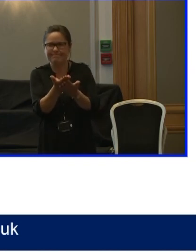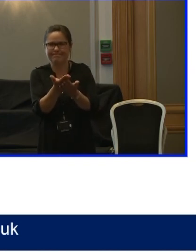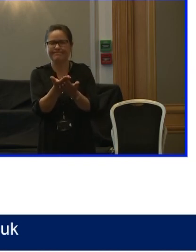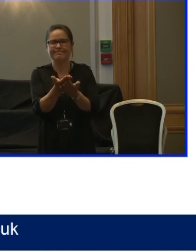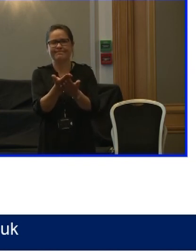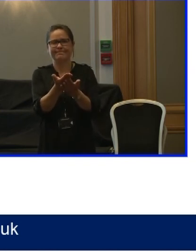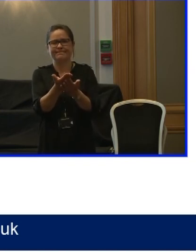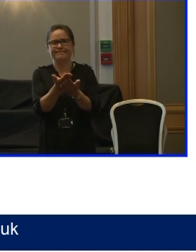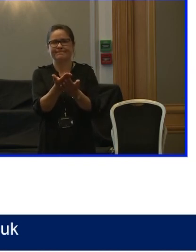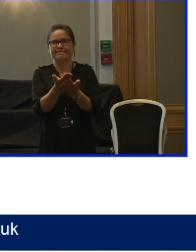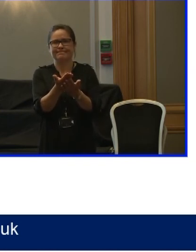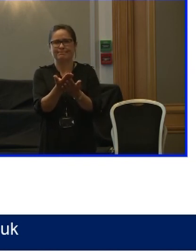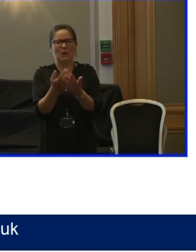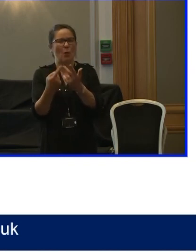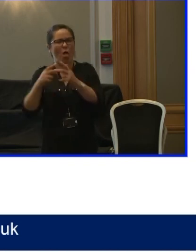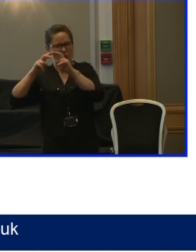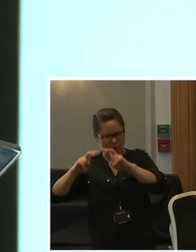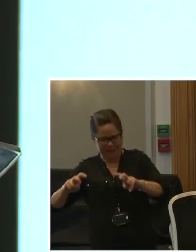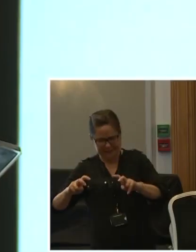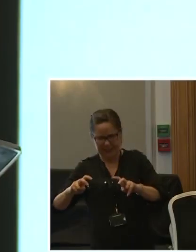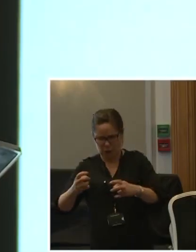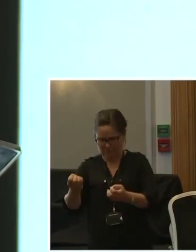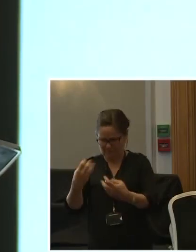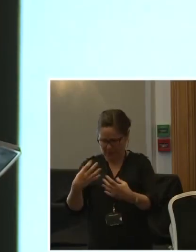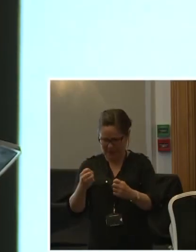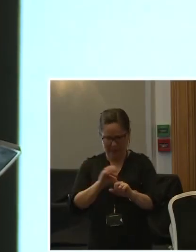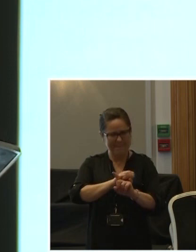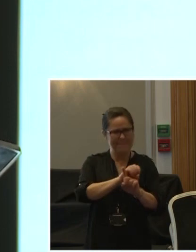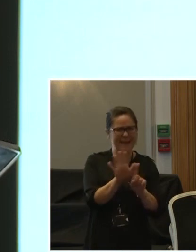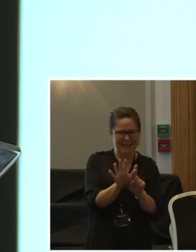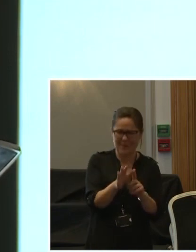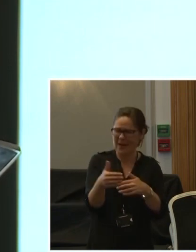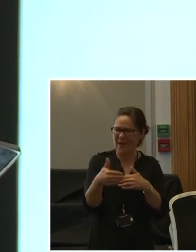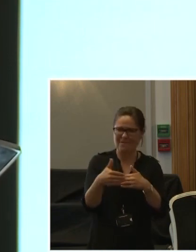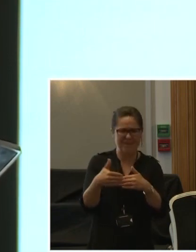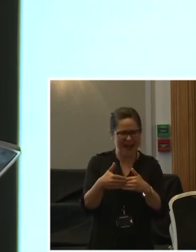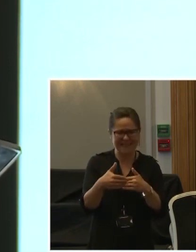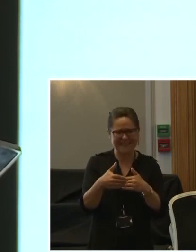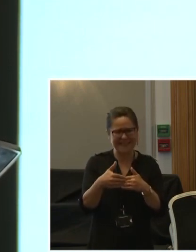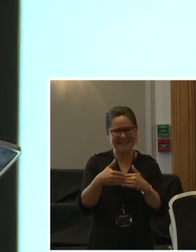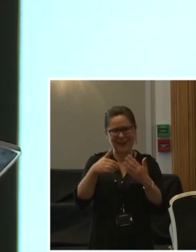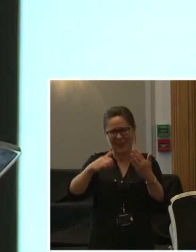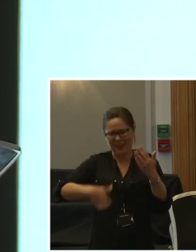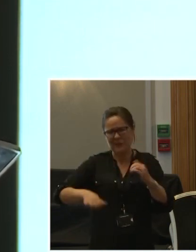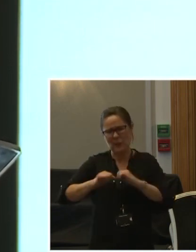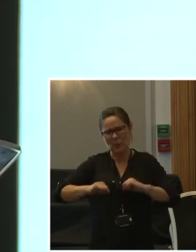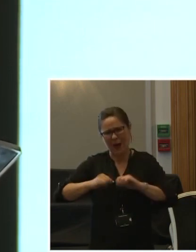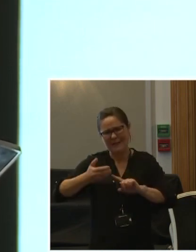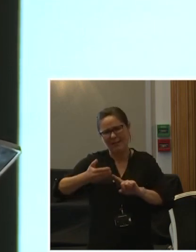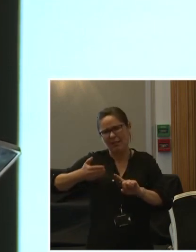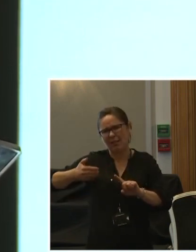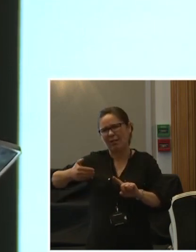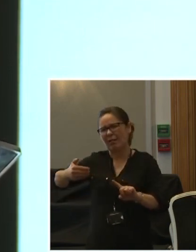has had a huge impact not only on clinical visits and backlog, but also research. So there is